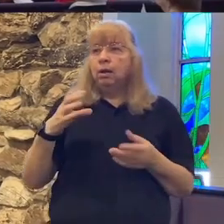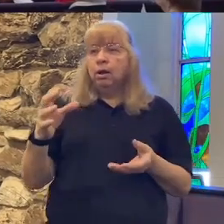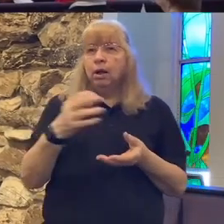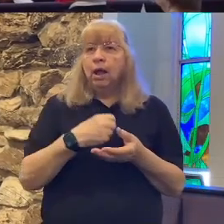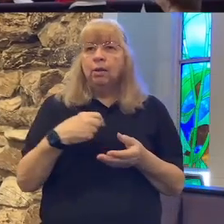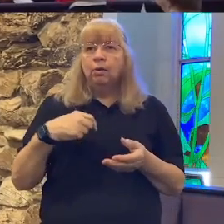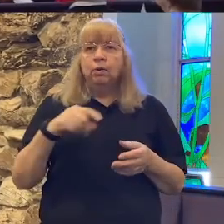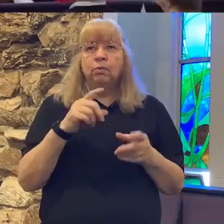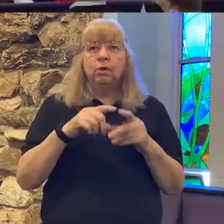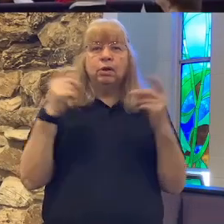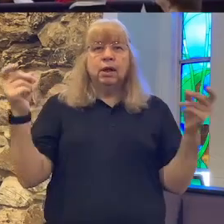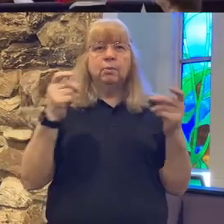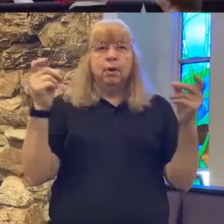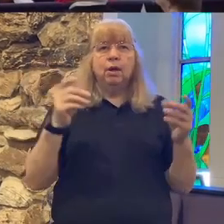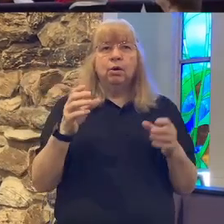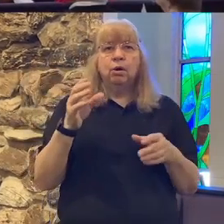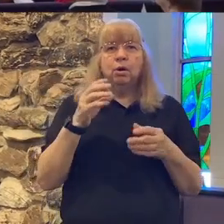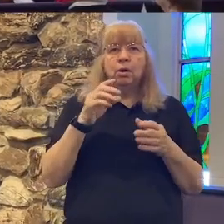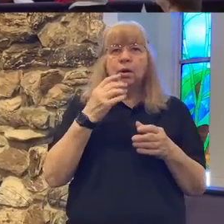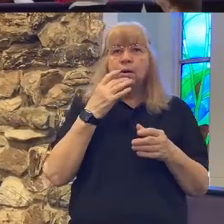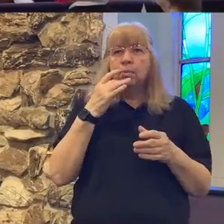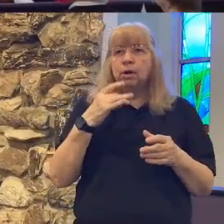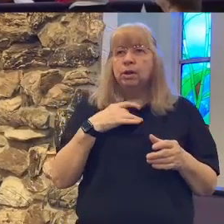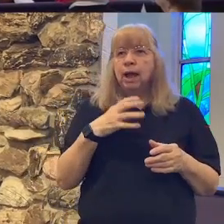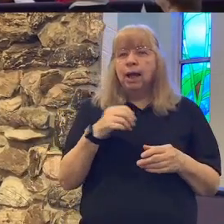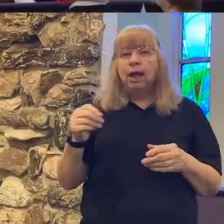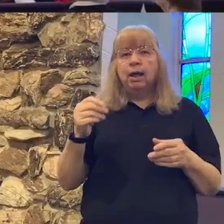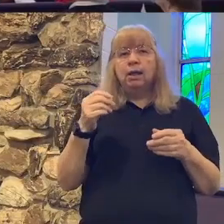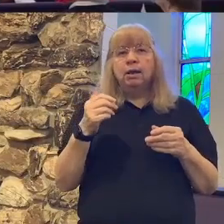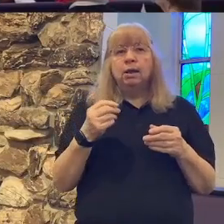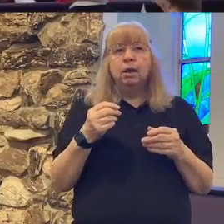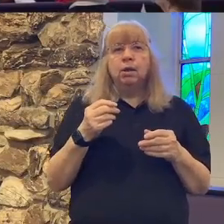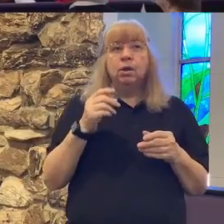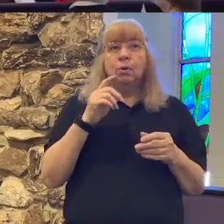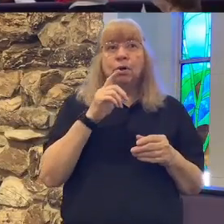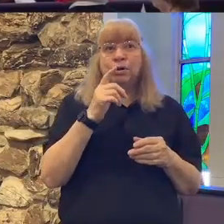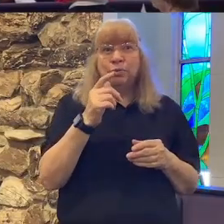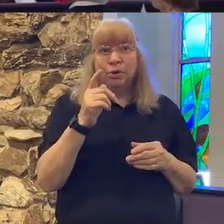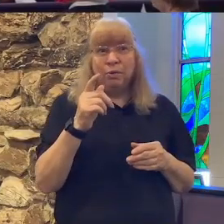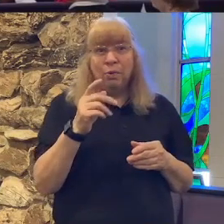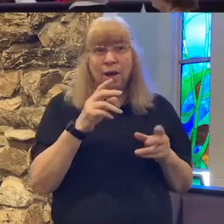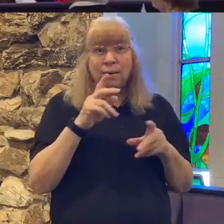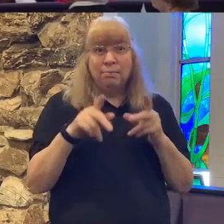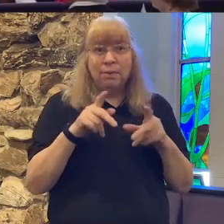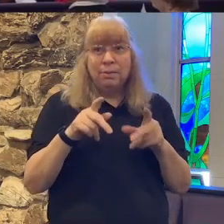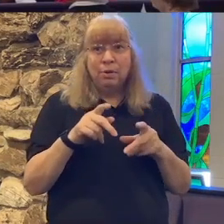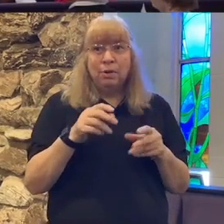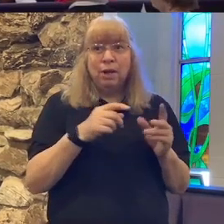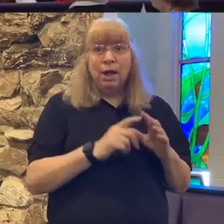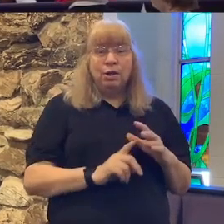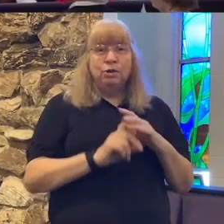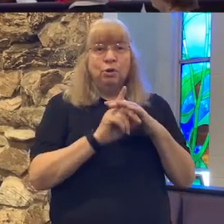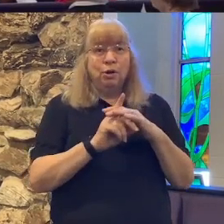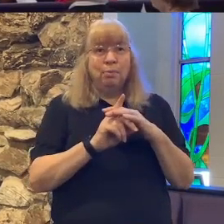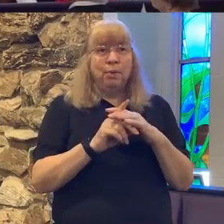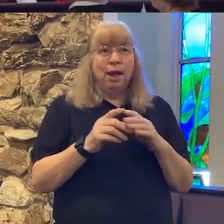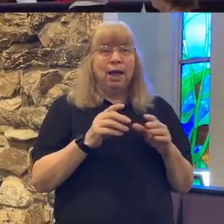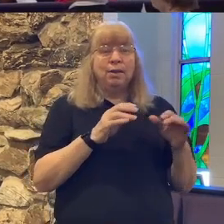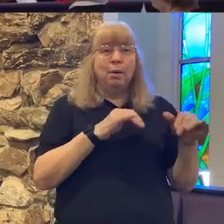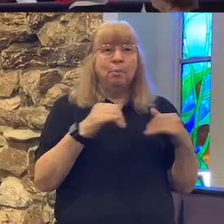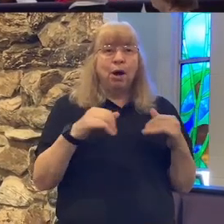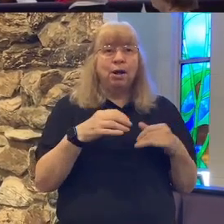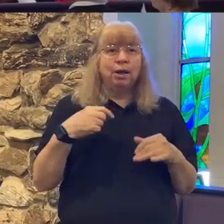birthday. And so it turned out there were 21 people who showed up at the party, and we released